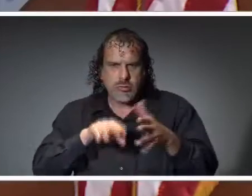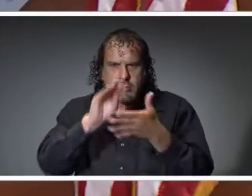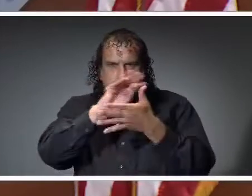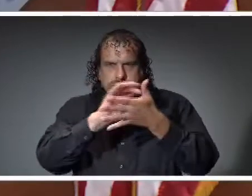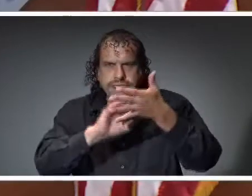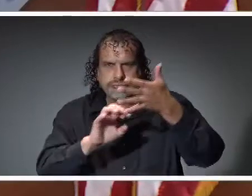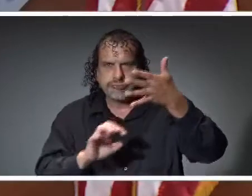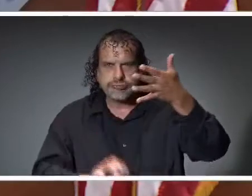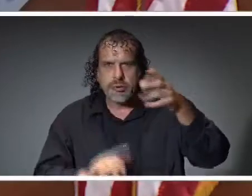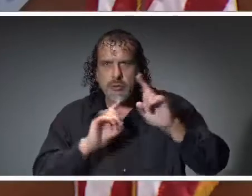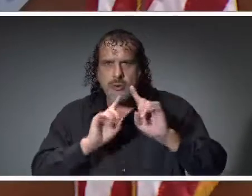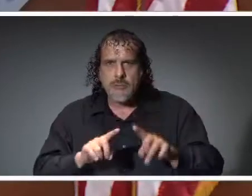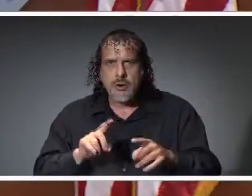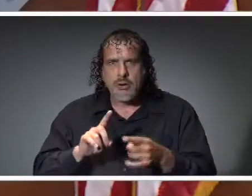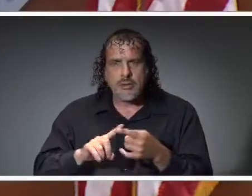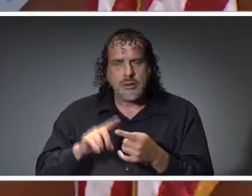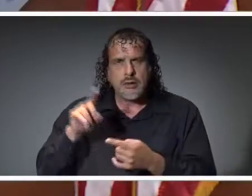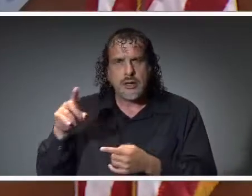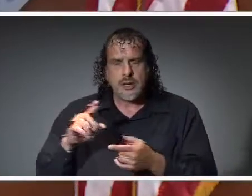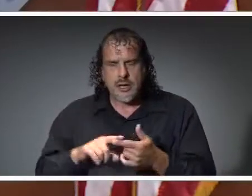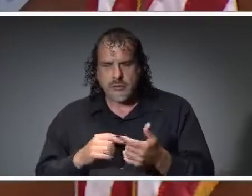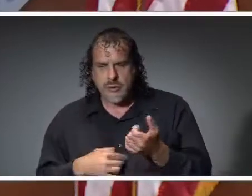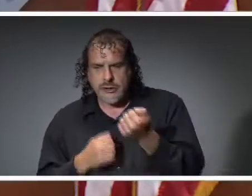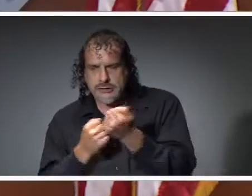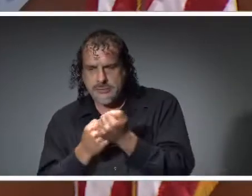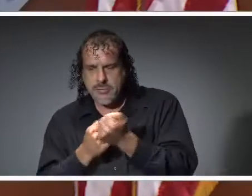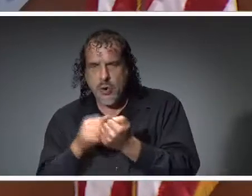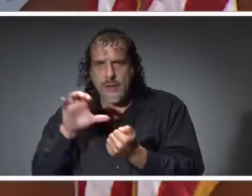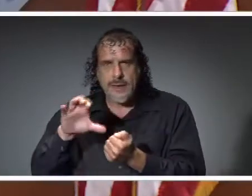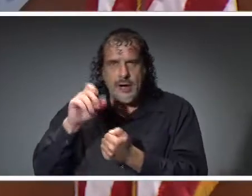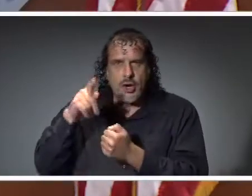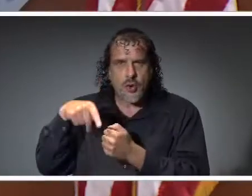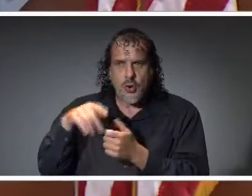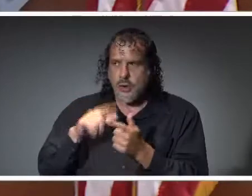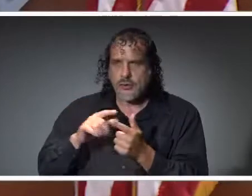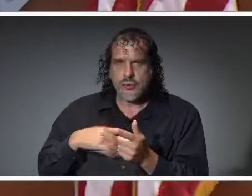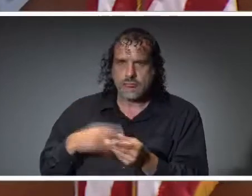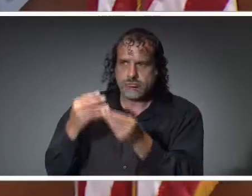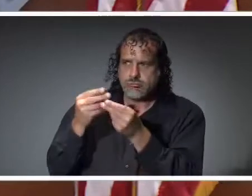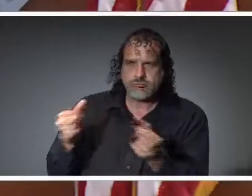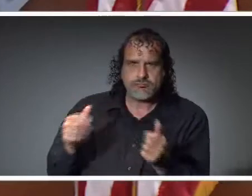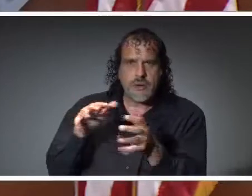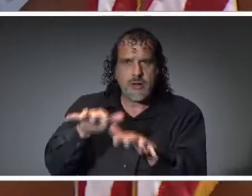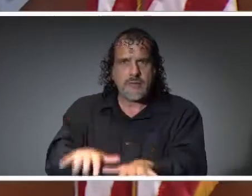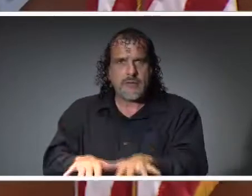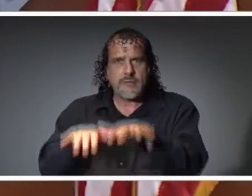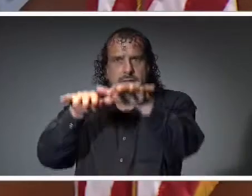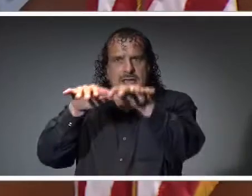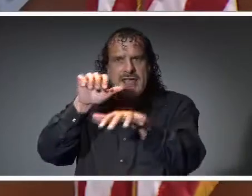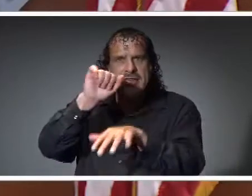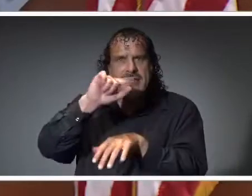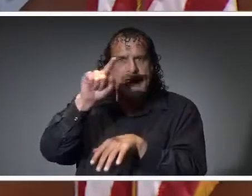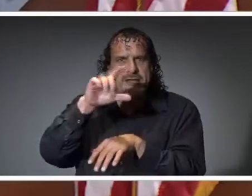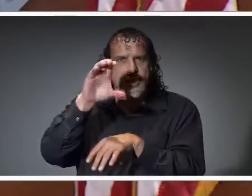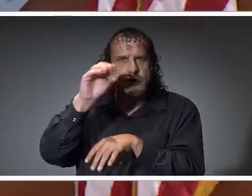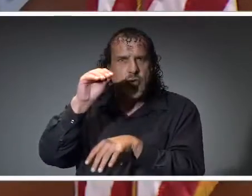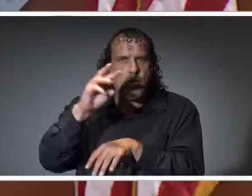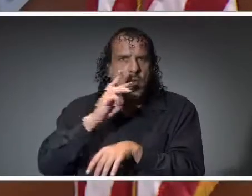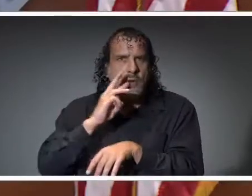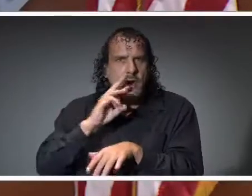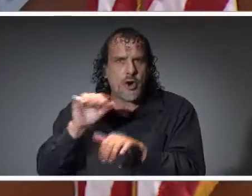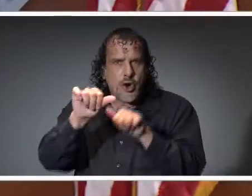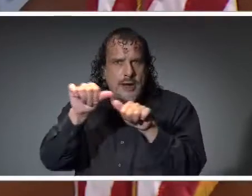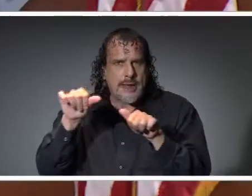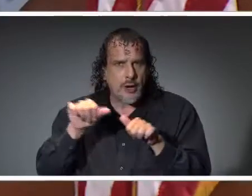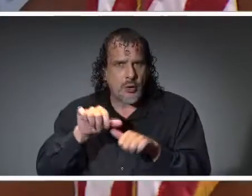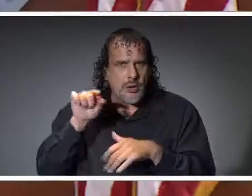and as we work to support the Corps' efforts to address the flooding in the Yazoo backwater area. Because the